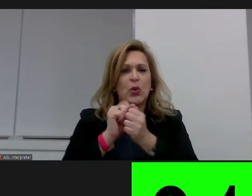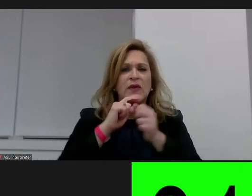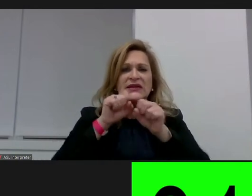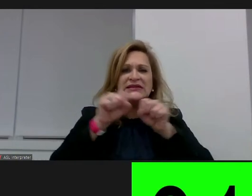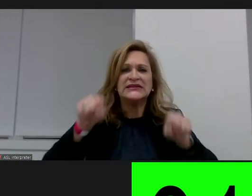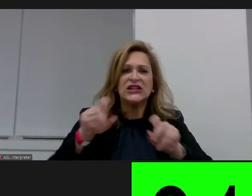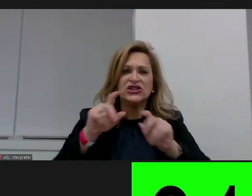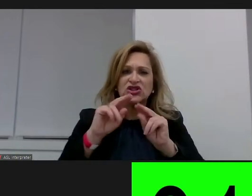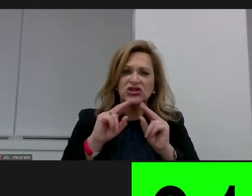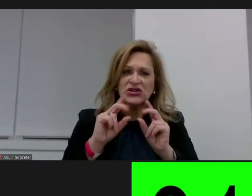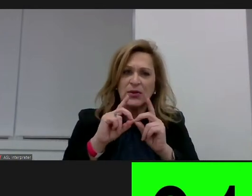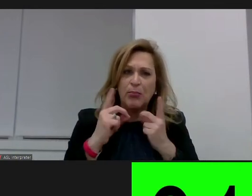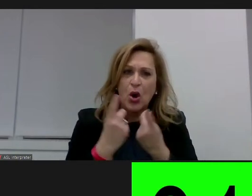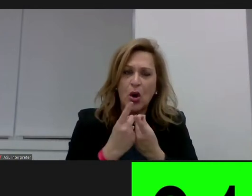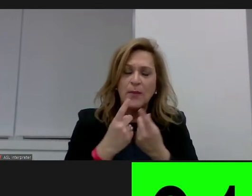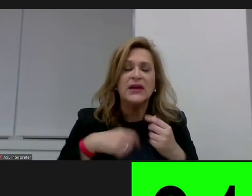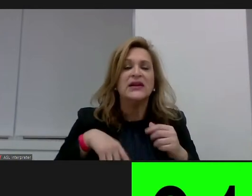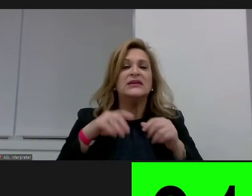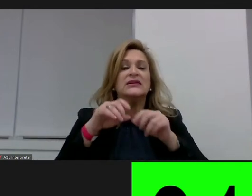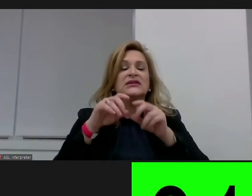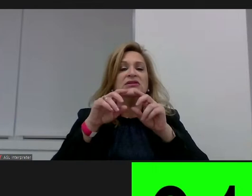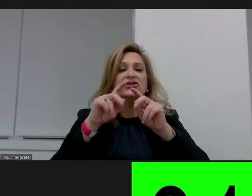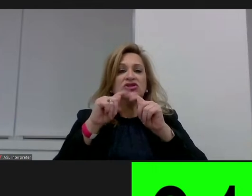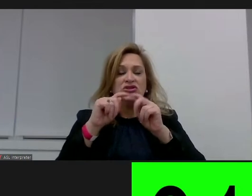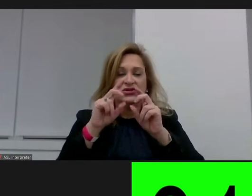department, the Department of Subways.